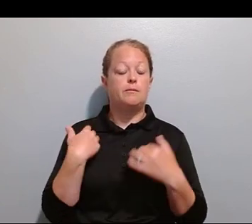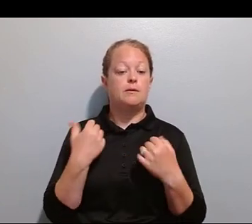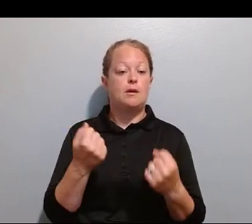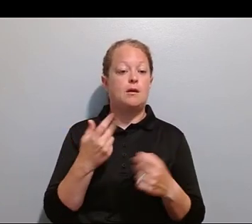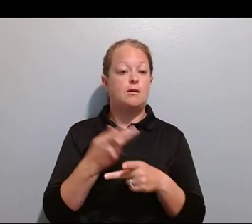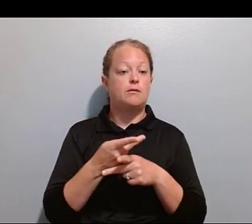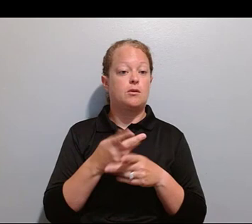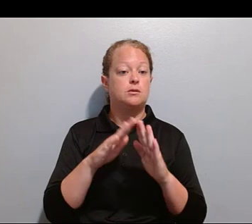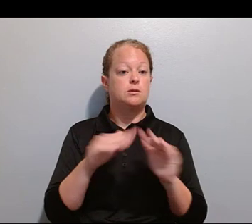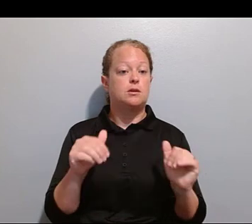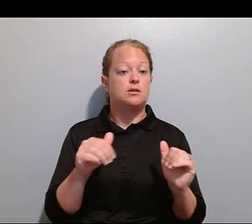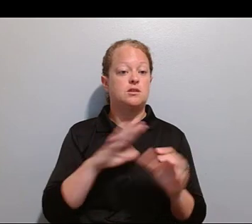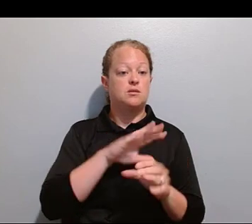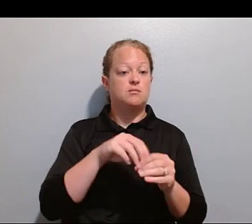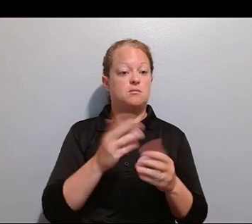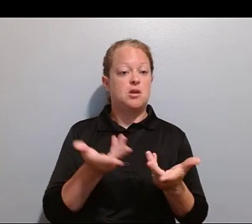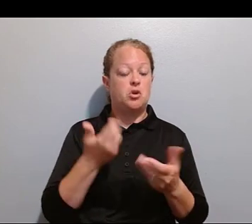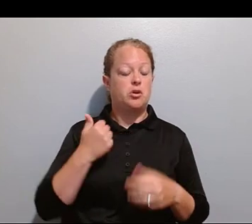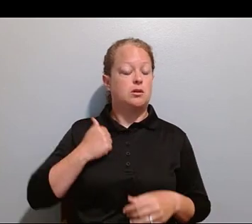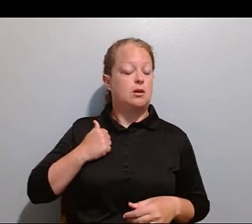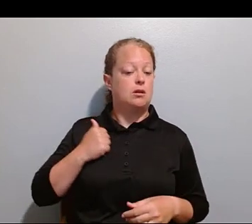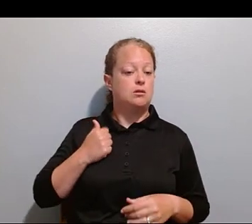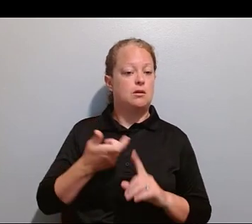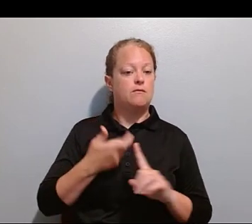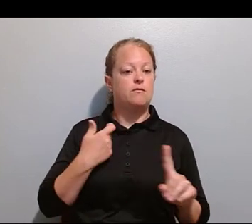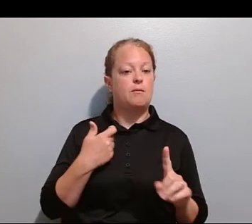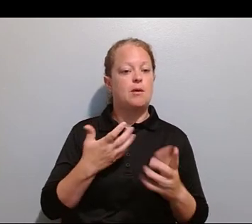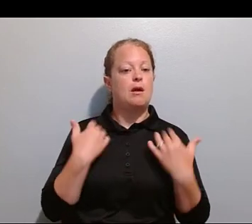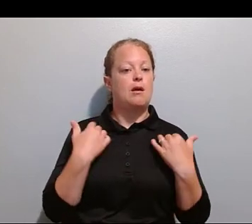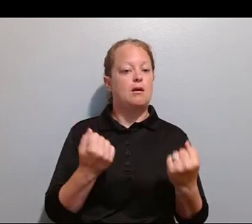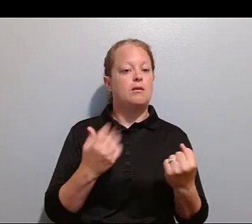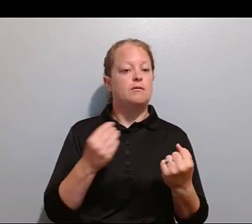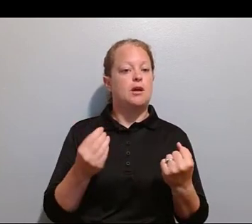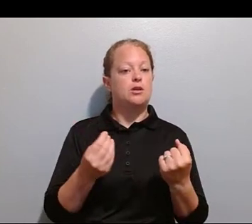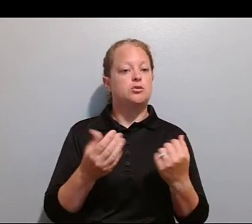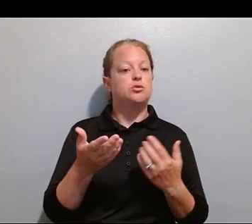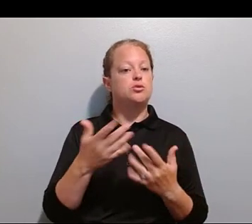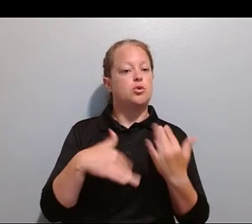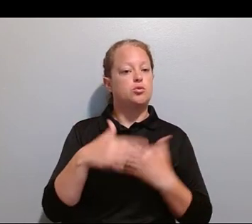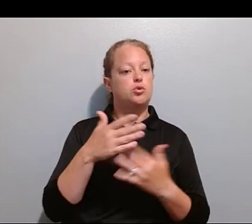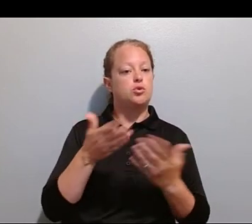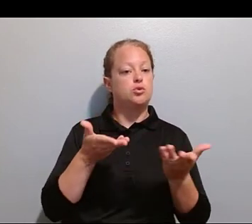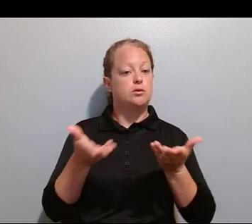Pan-Canadian system for health and social services. The